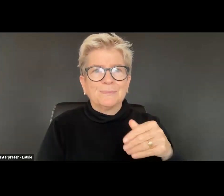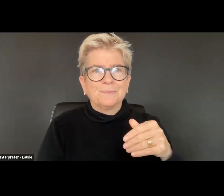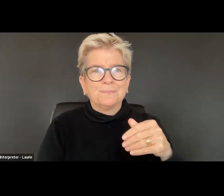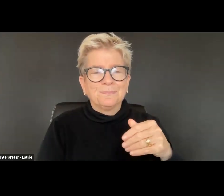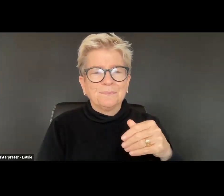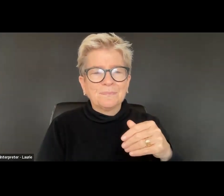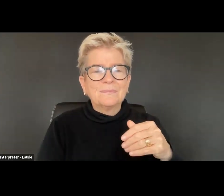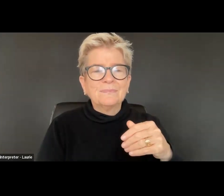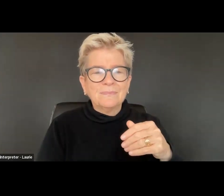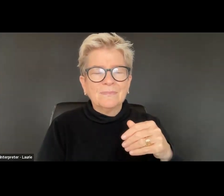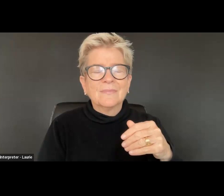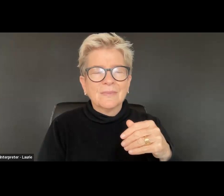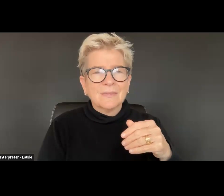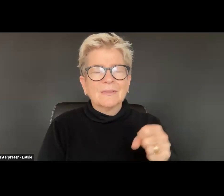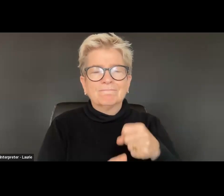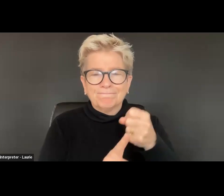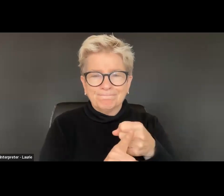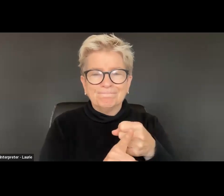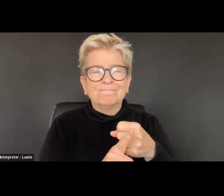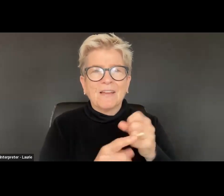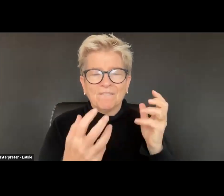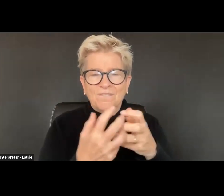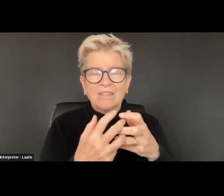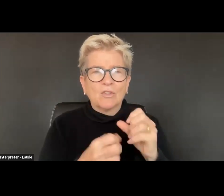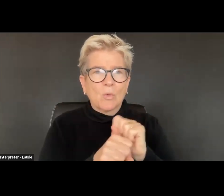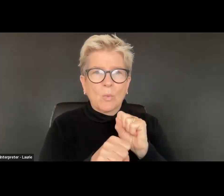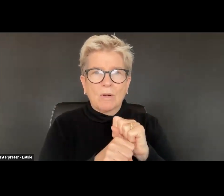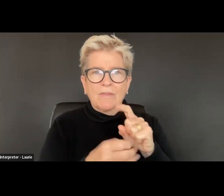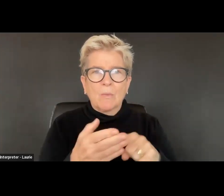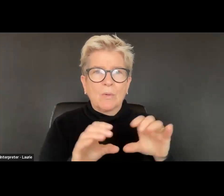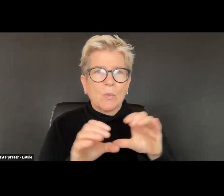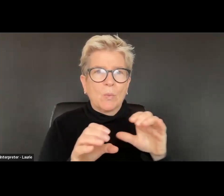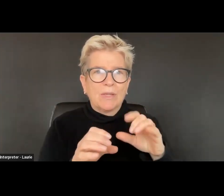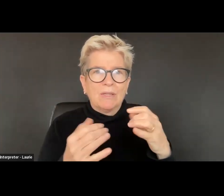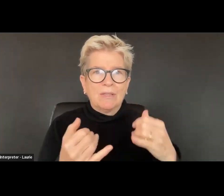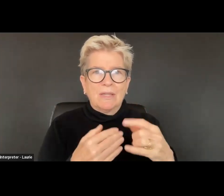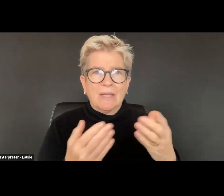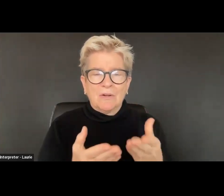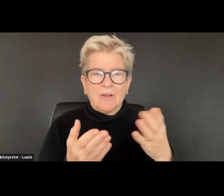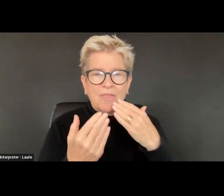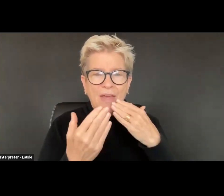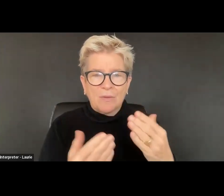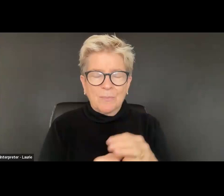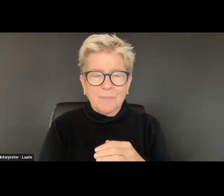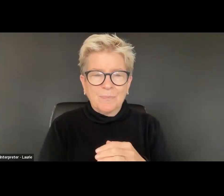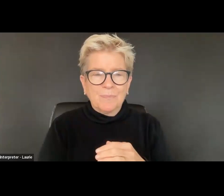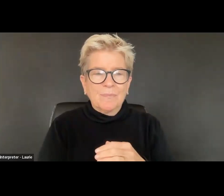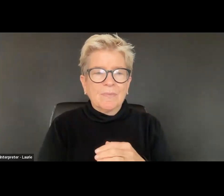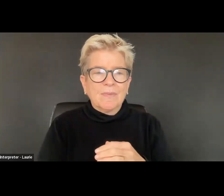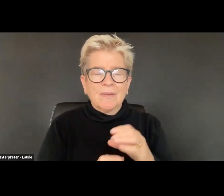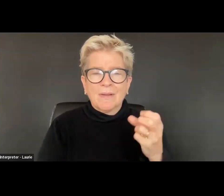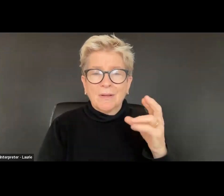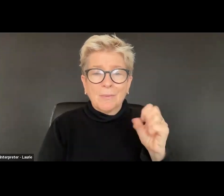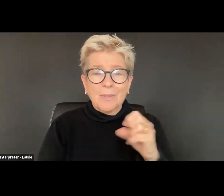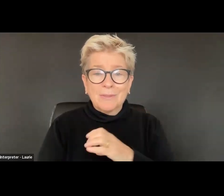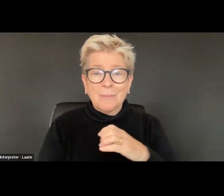was particularly meaningful for the work that we're trying to do here. So thank you for that. CRIS Committee, I got to tell you,